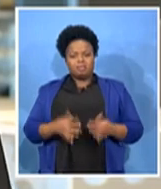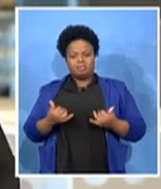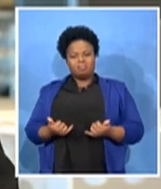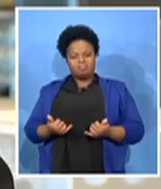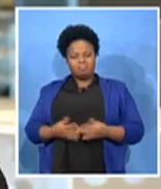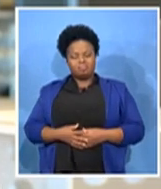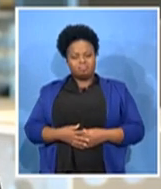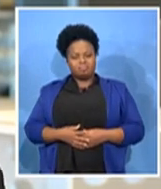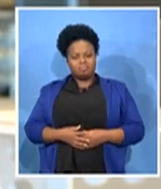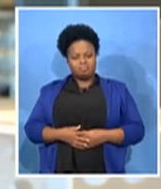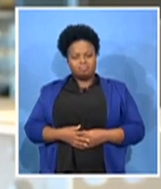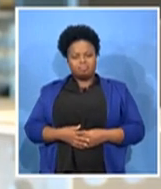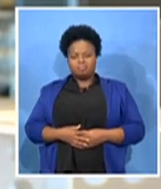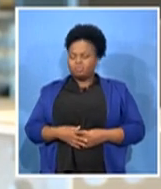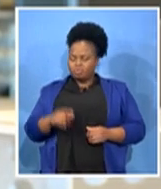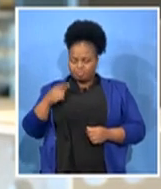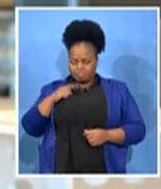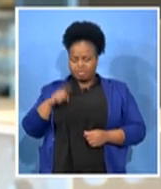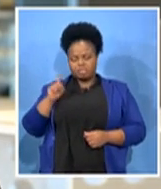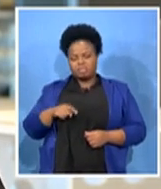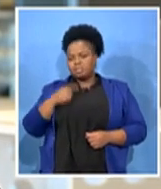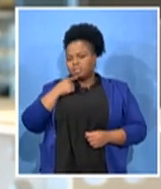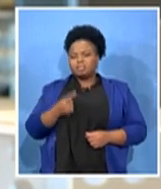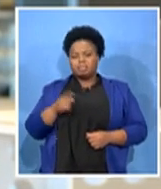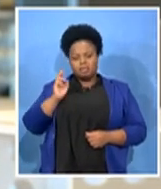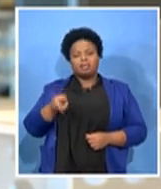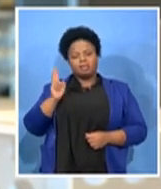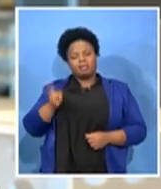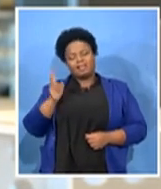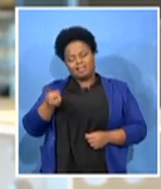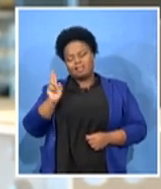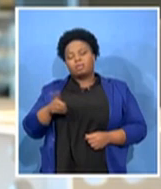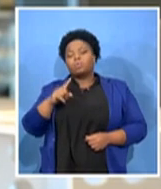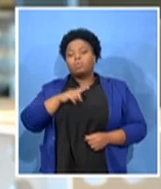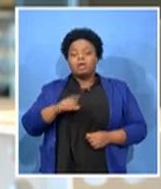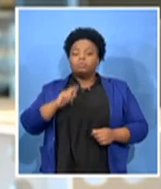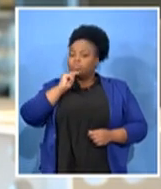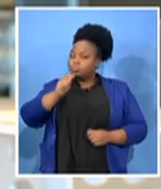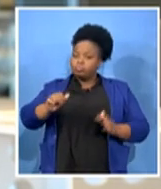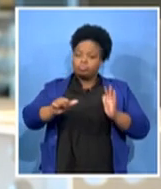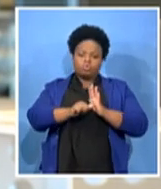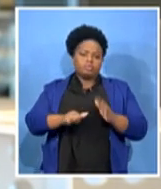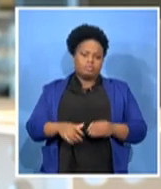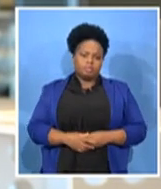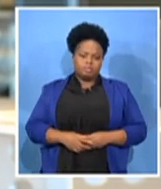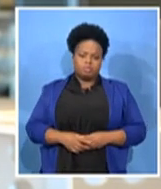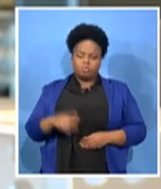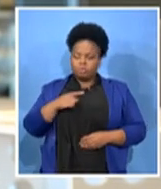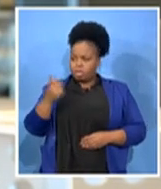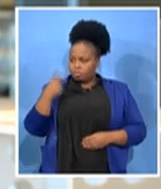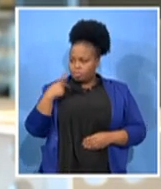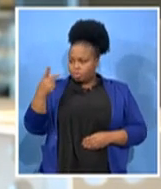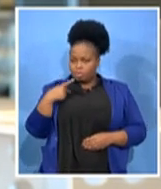overemphasized, given how important it is. I mean, you and I ordinarily would be speaking today,